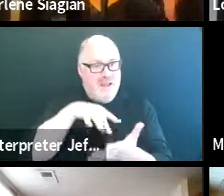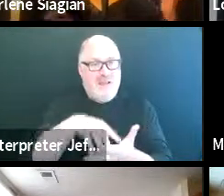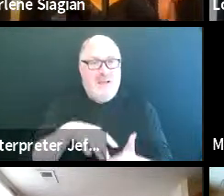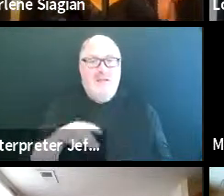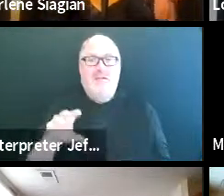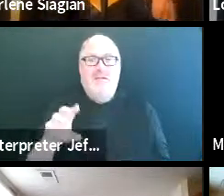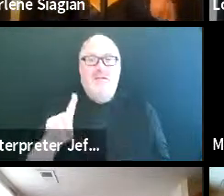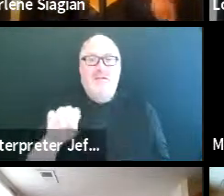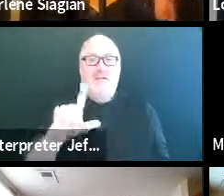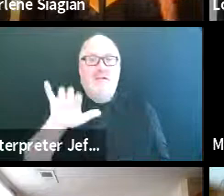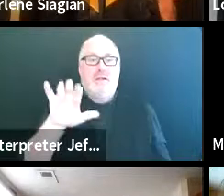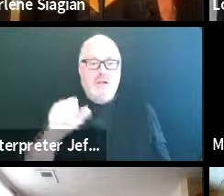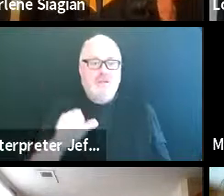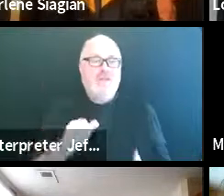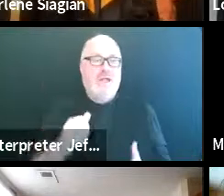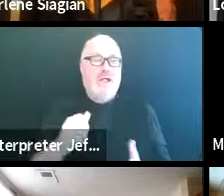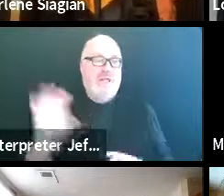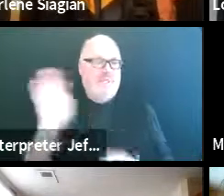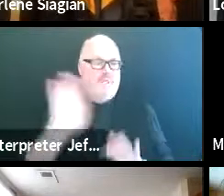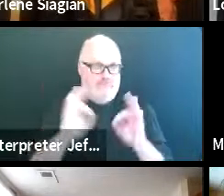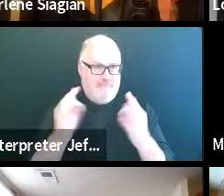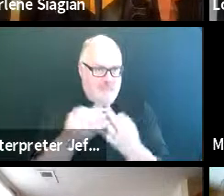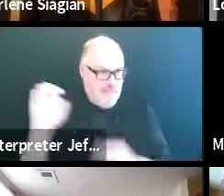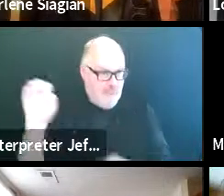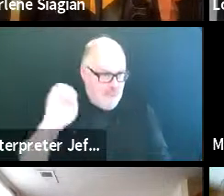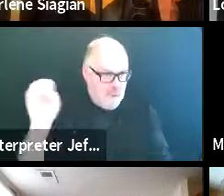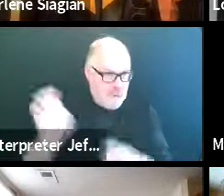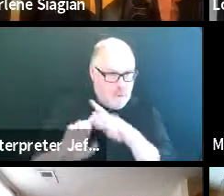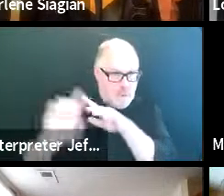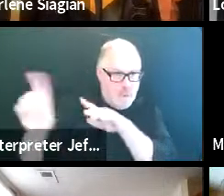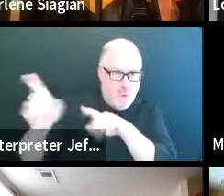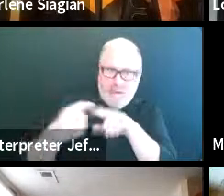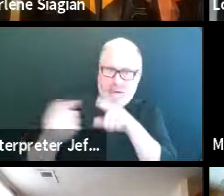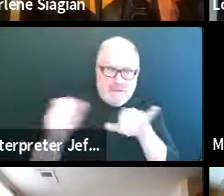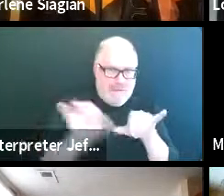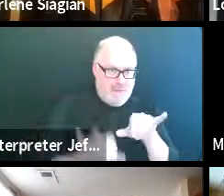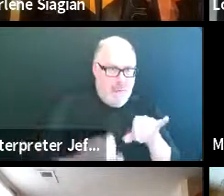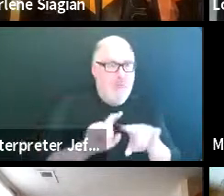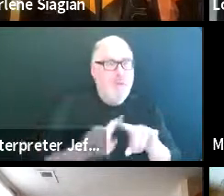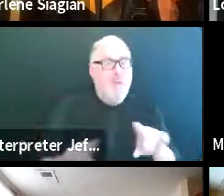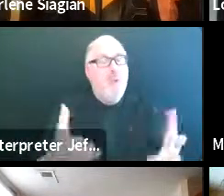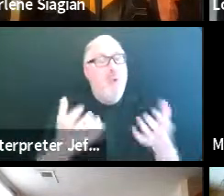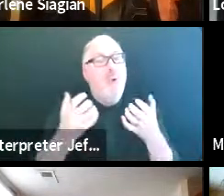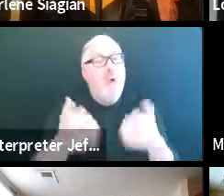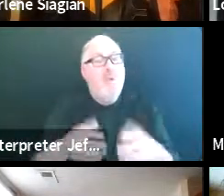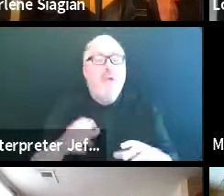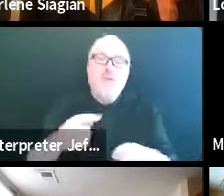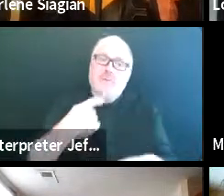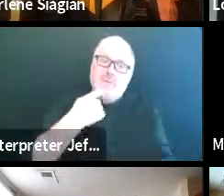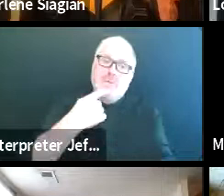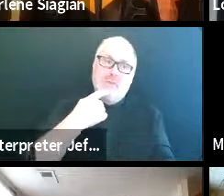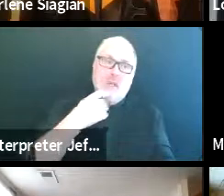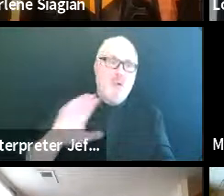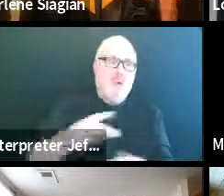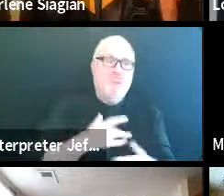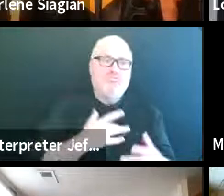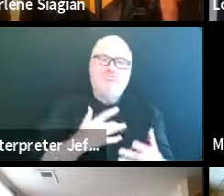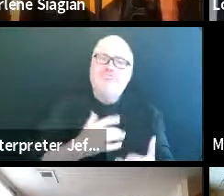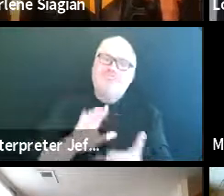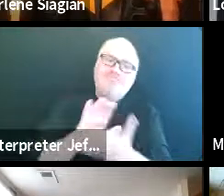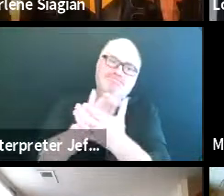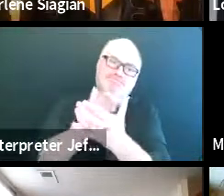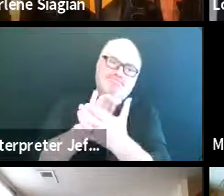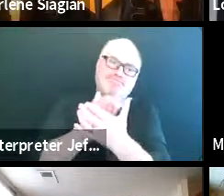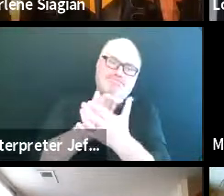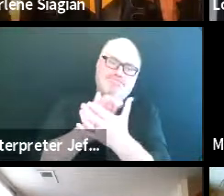some, had a family emergency where she's so sorry not to be here. But she did want me to extend her heartfelt